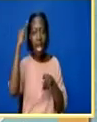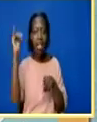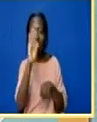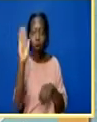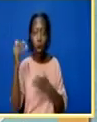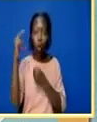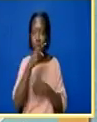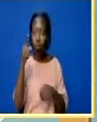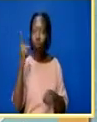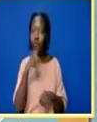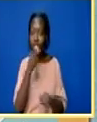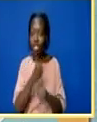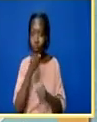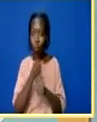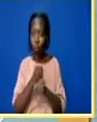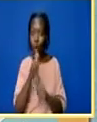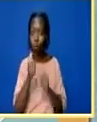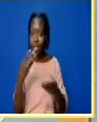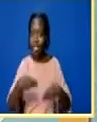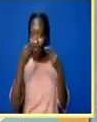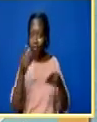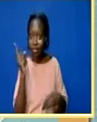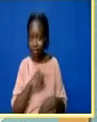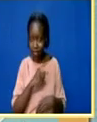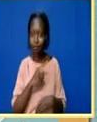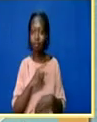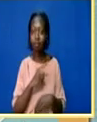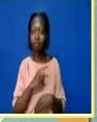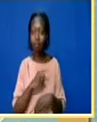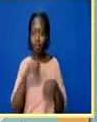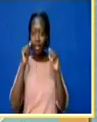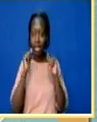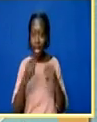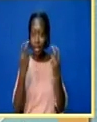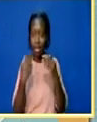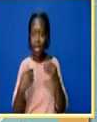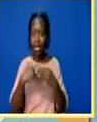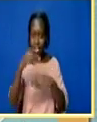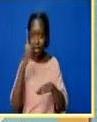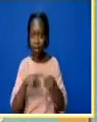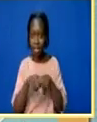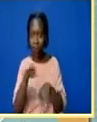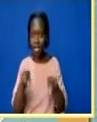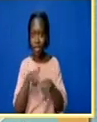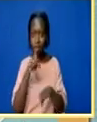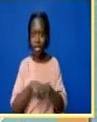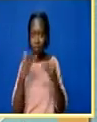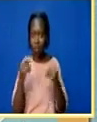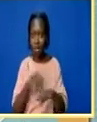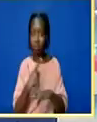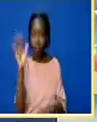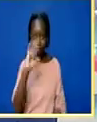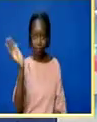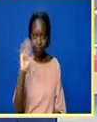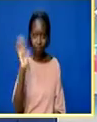the assignments that have been given to you by our teacher. Catch us next time, same place, same time. Until then,